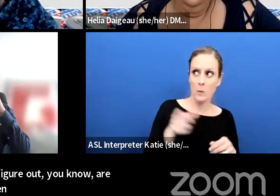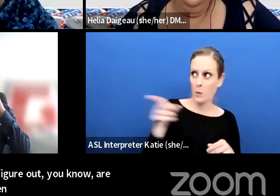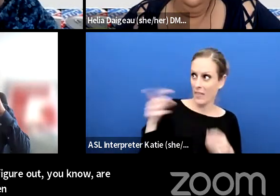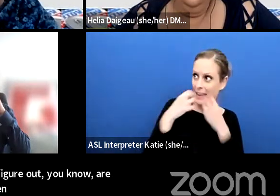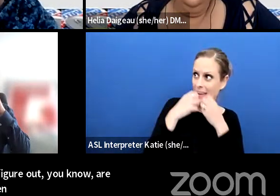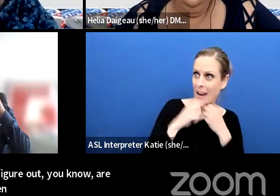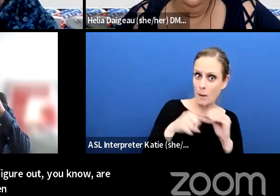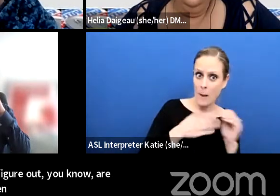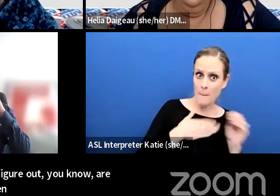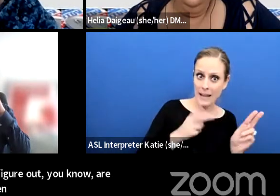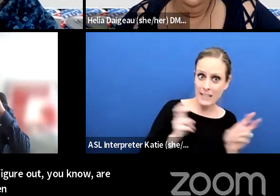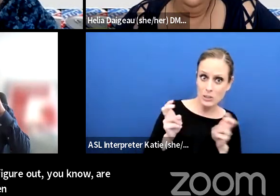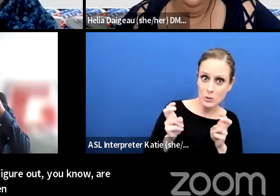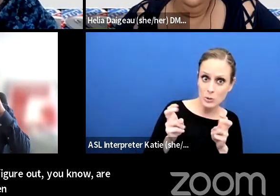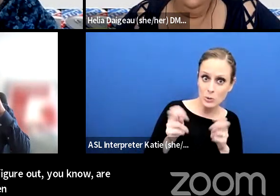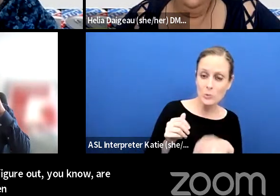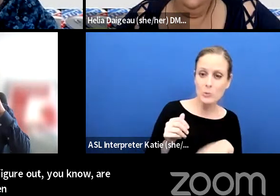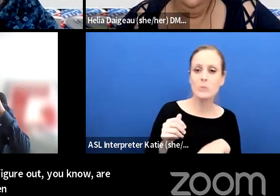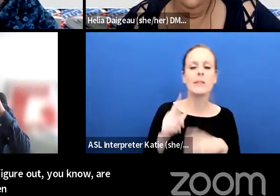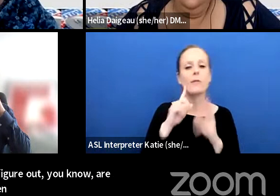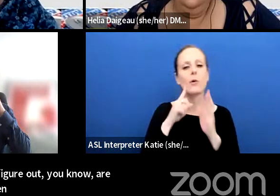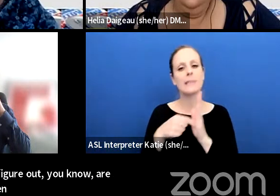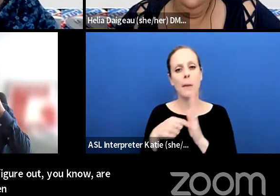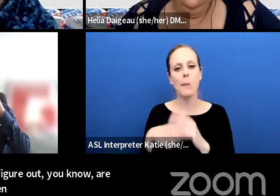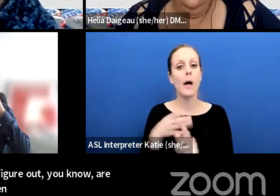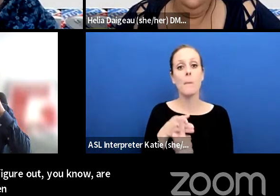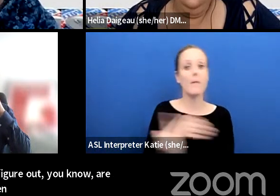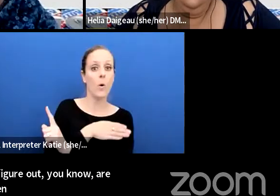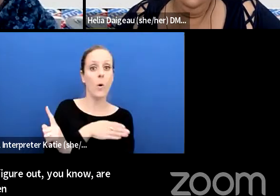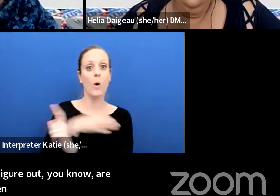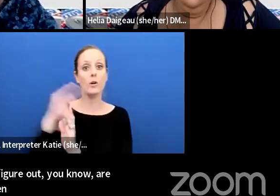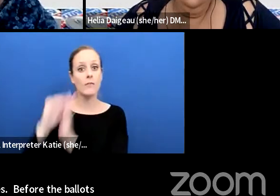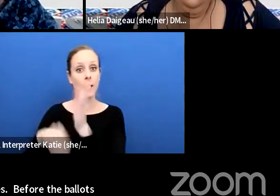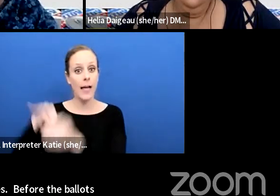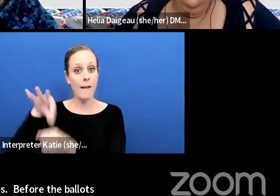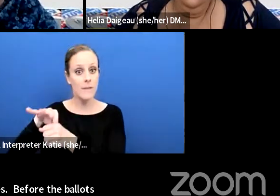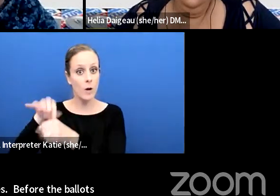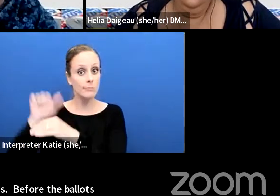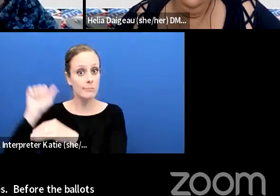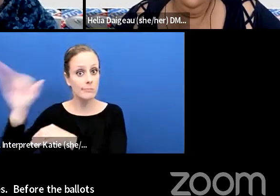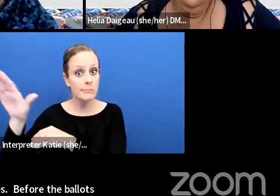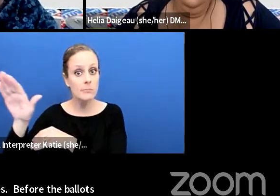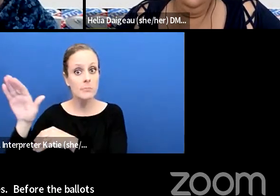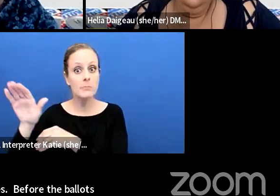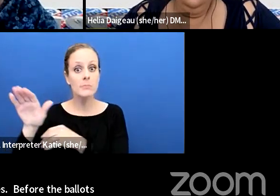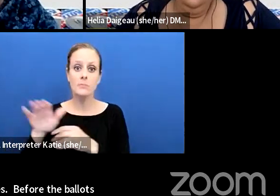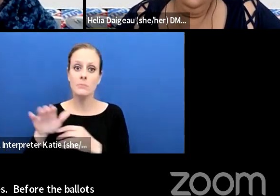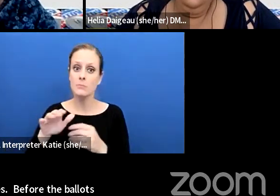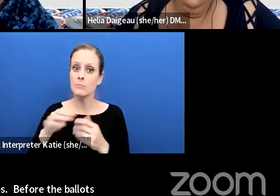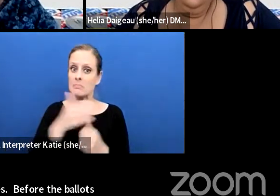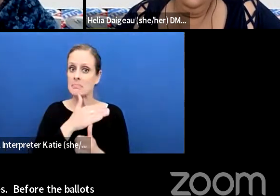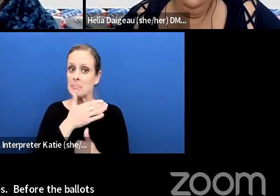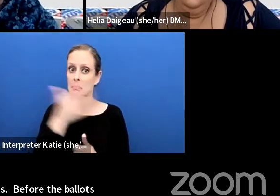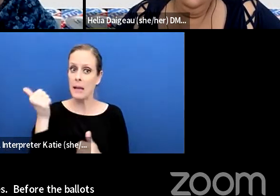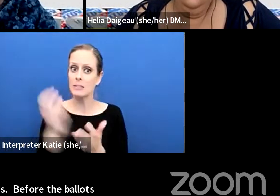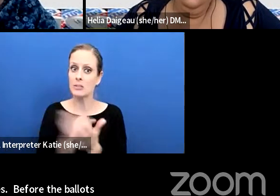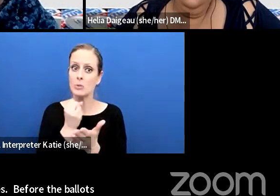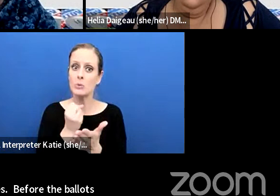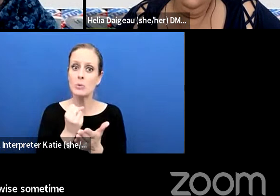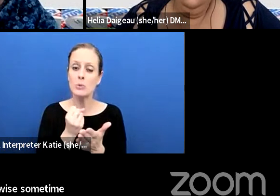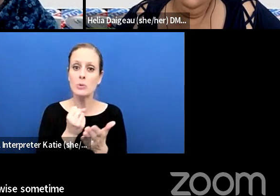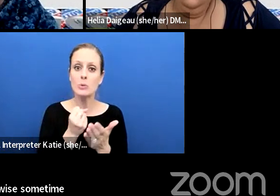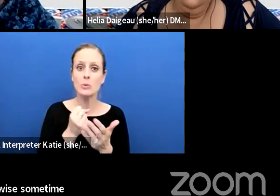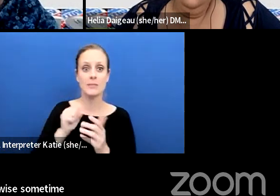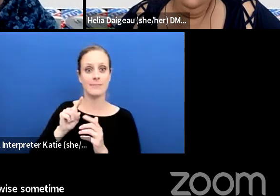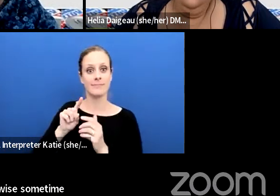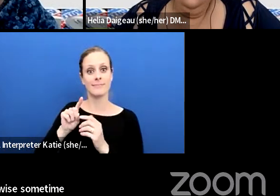issues? So this is like when you're before the ballots, before you vote, it's why sometimes you actually fire questions